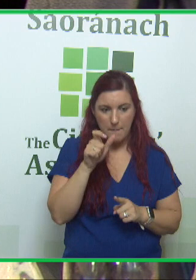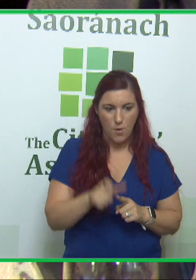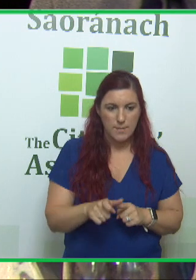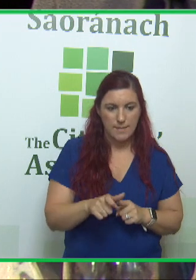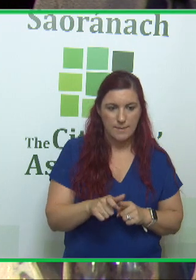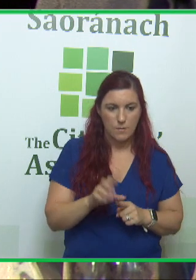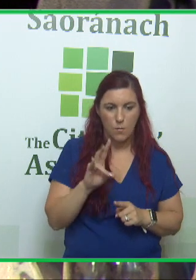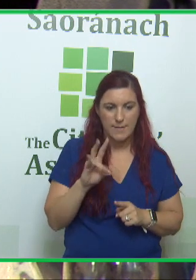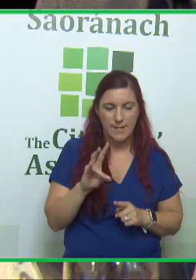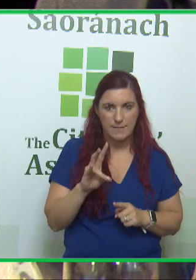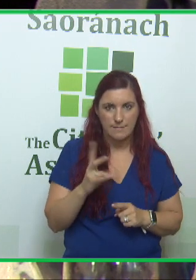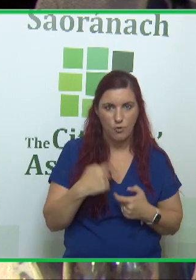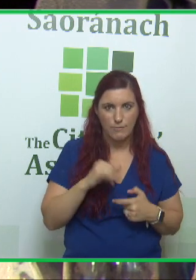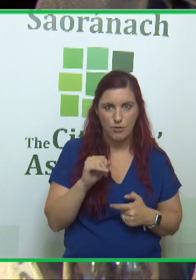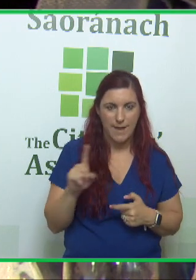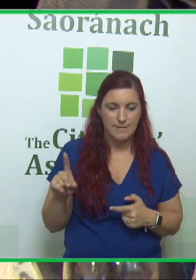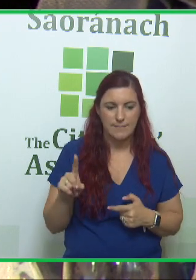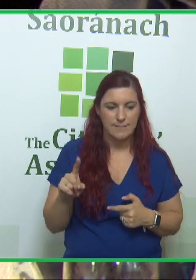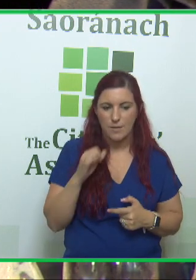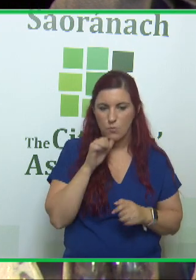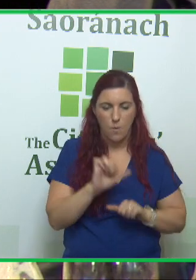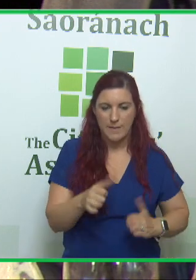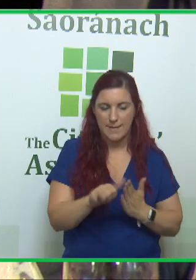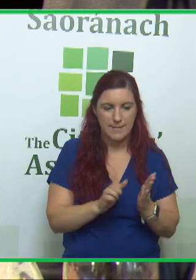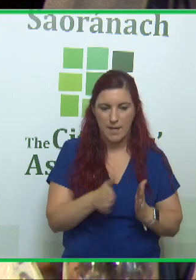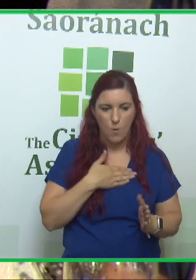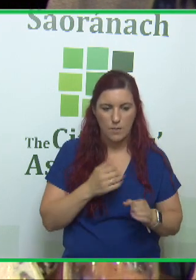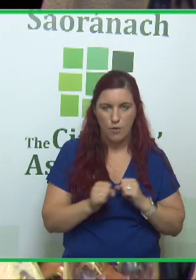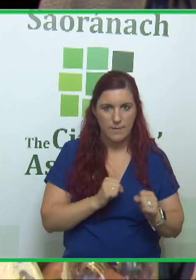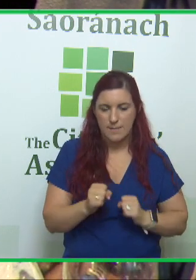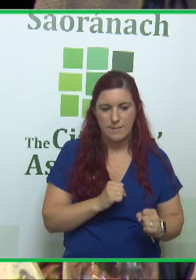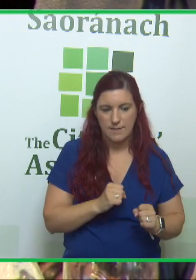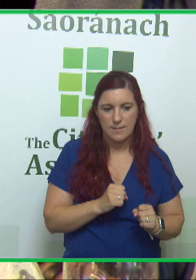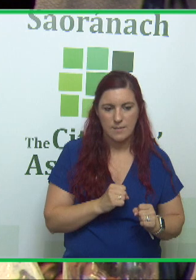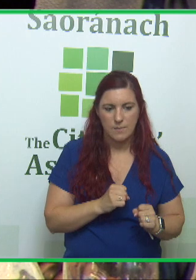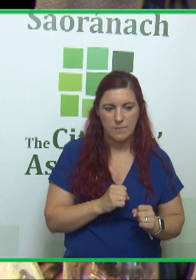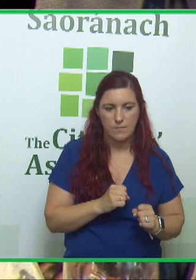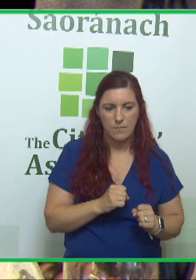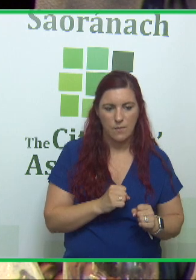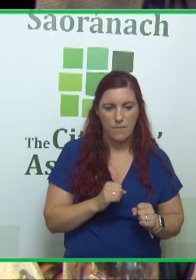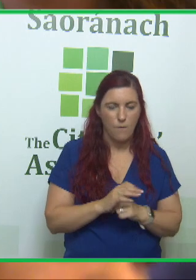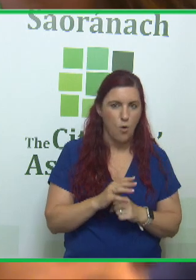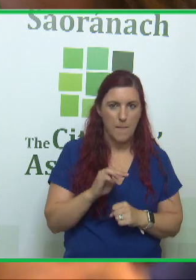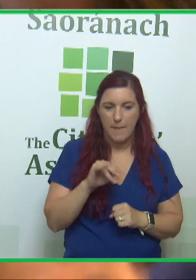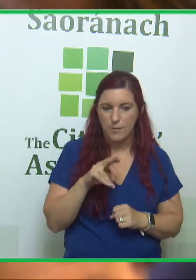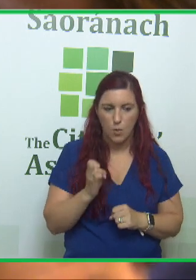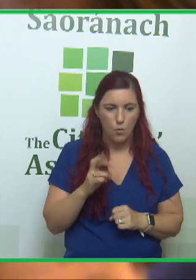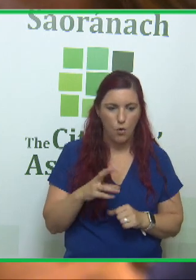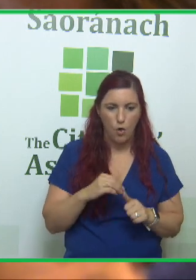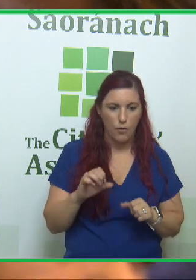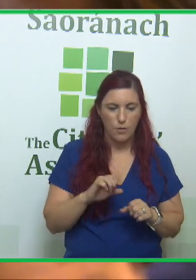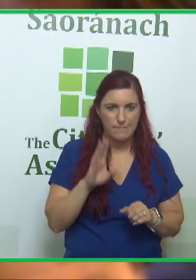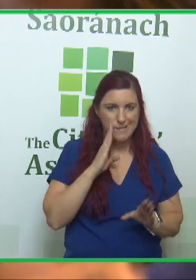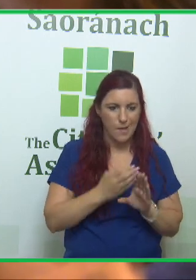Wednesday in JAD. So there are no waiting lists in our service for opioid addiction or methadone or our psychosocial